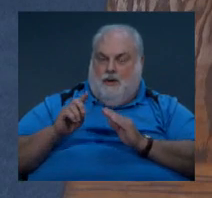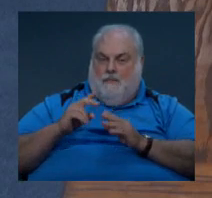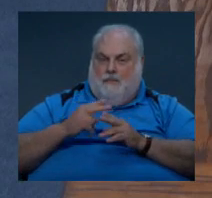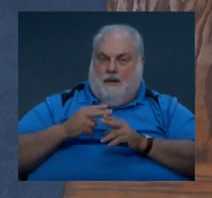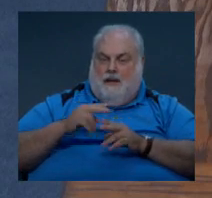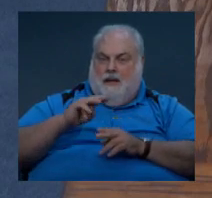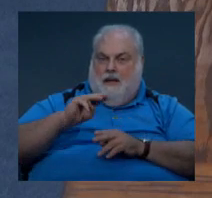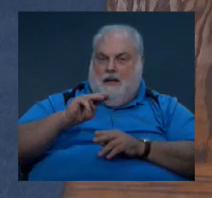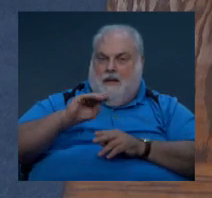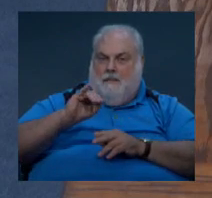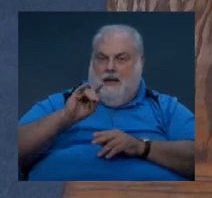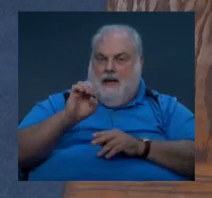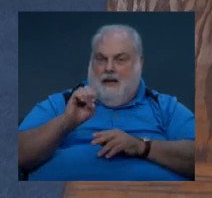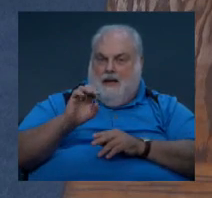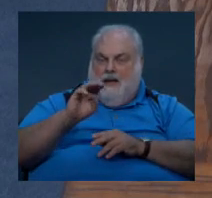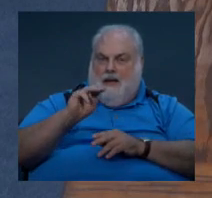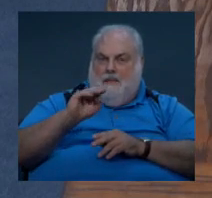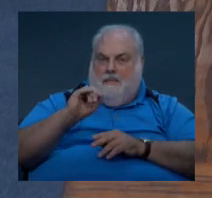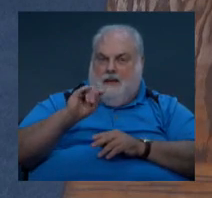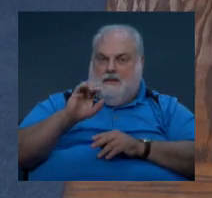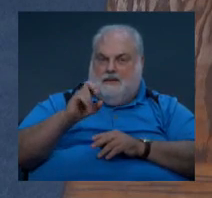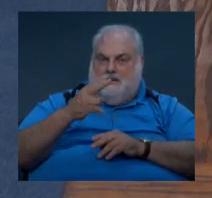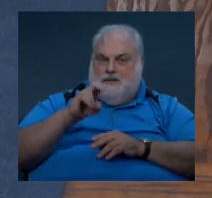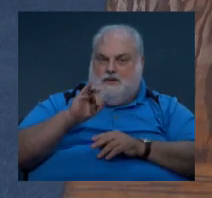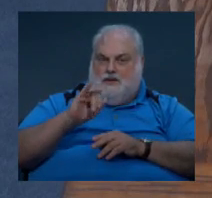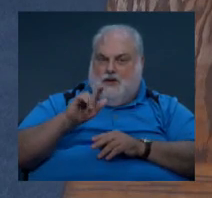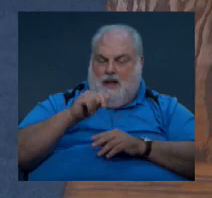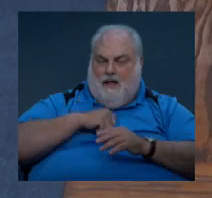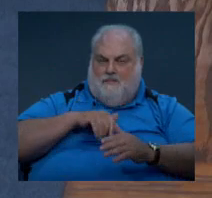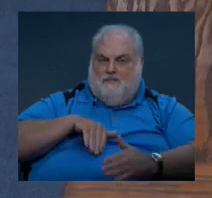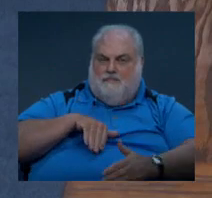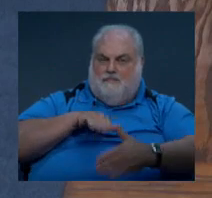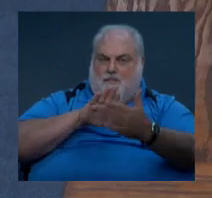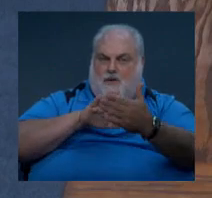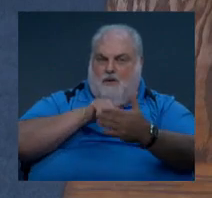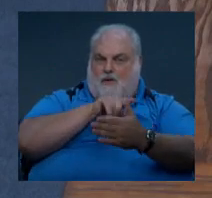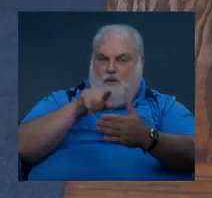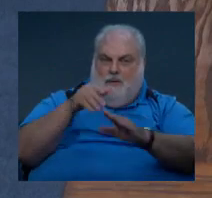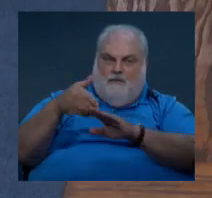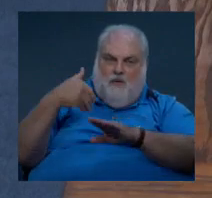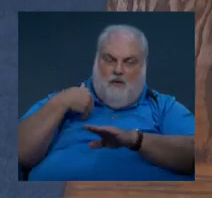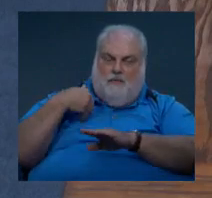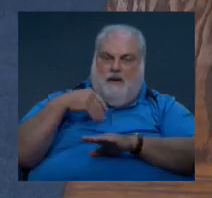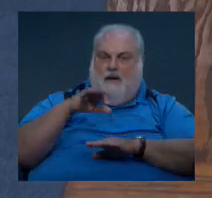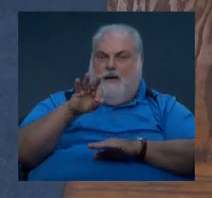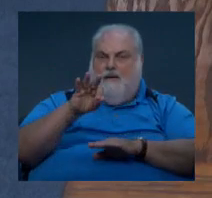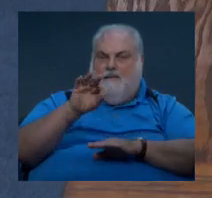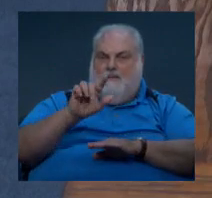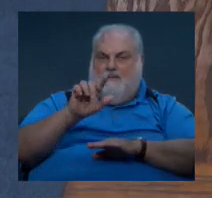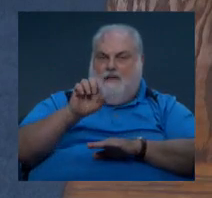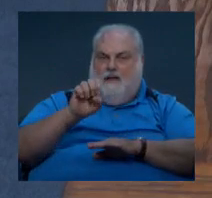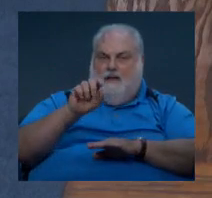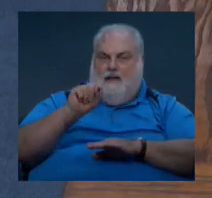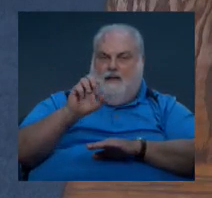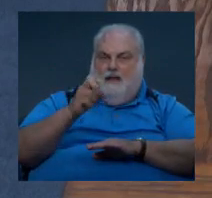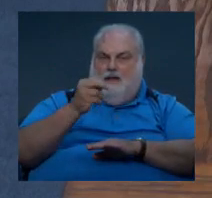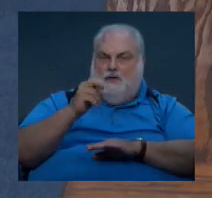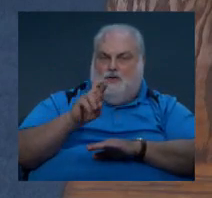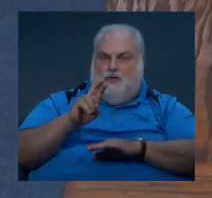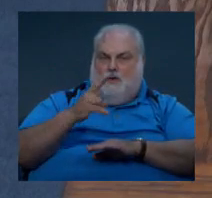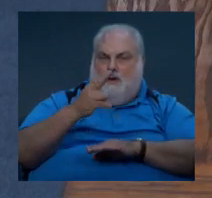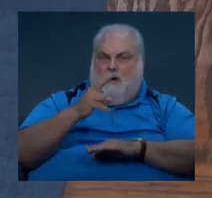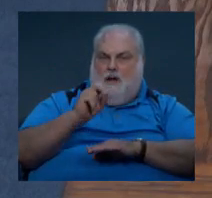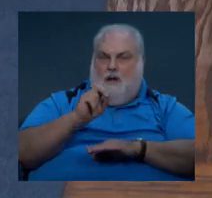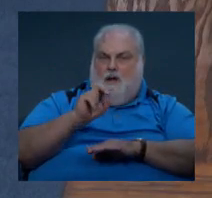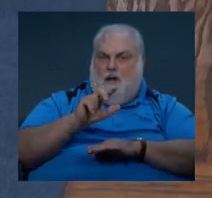is Mike Mitchell. I've been before you before regarding Fletcher's Hollow, which is an historic